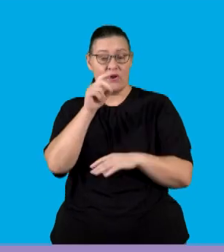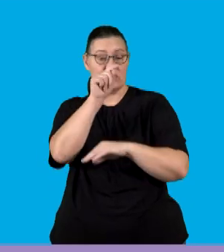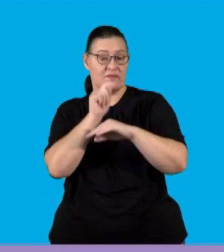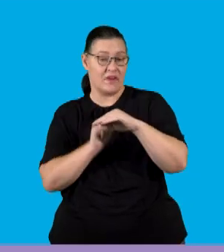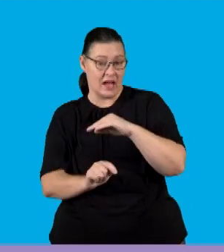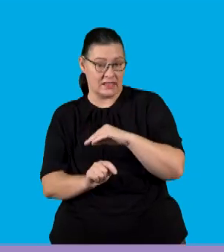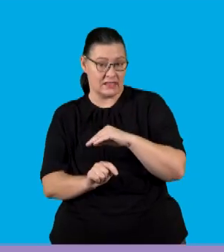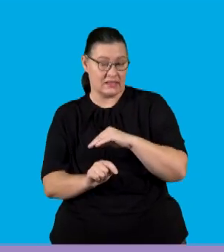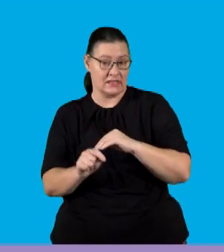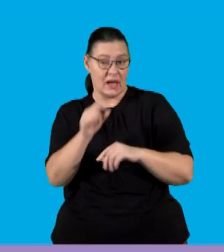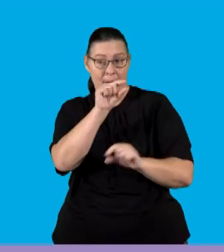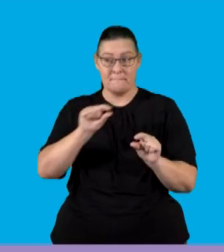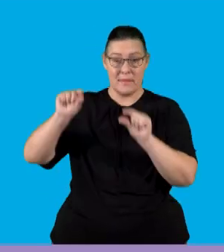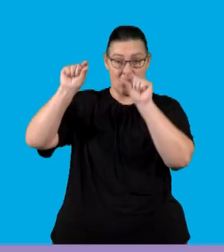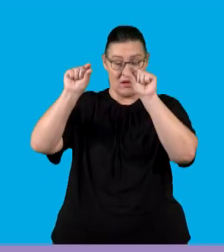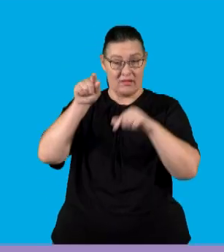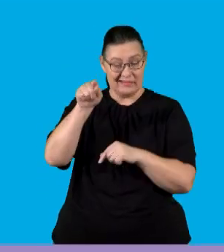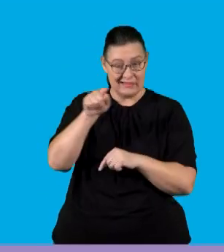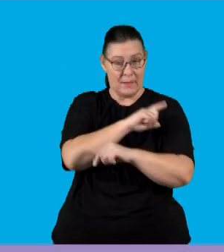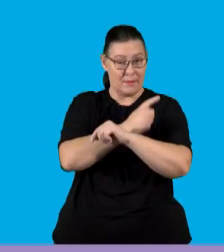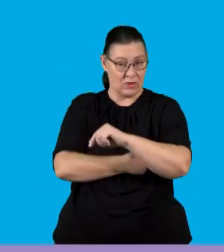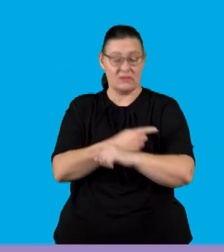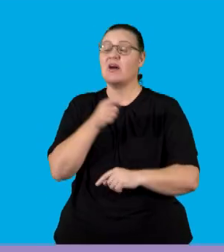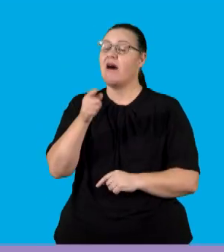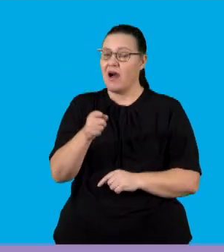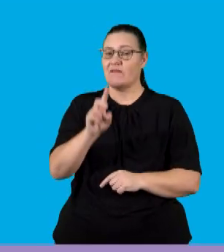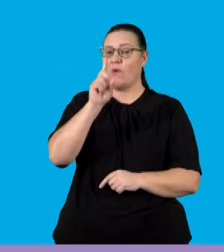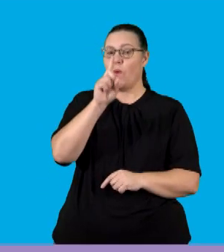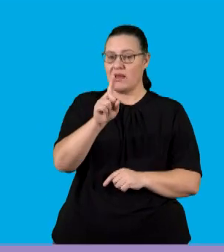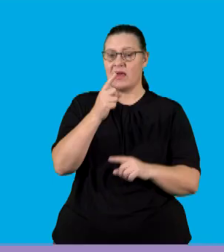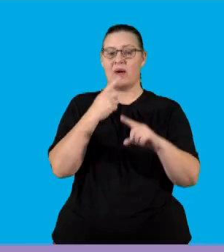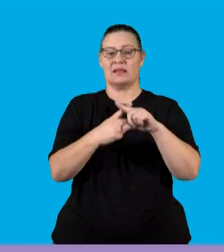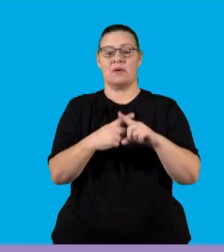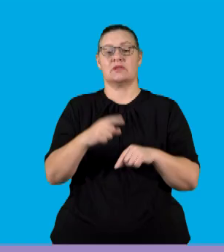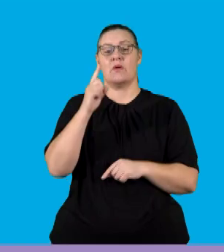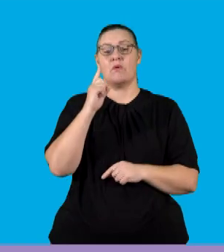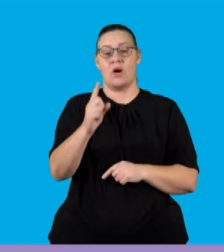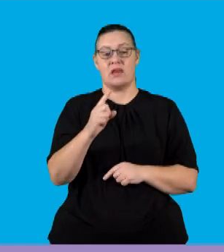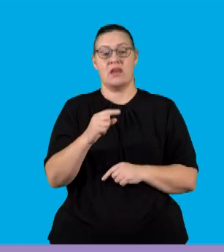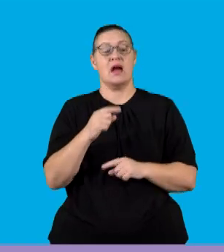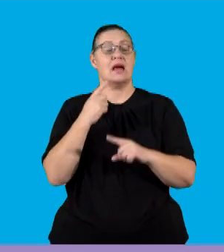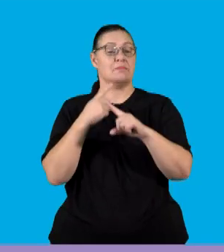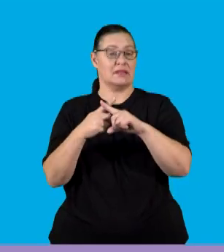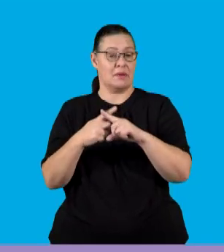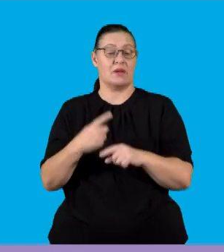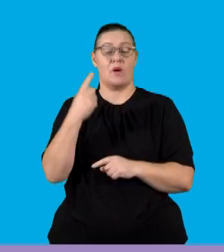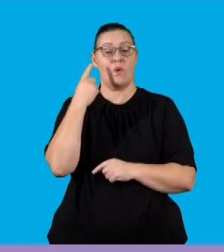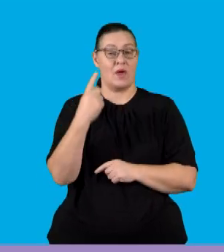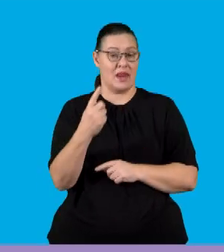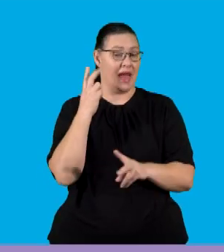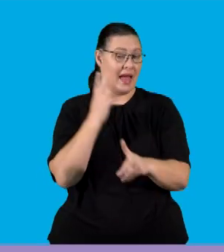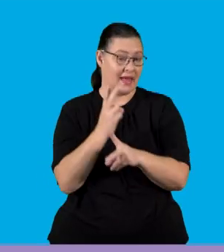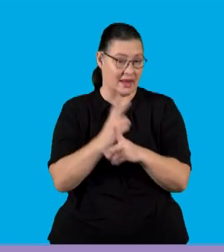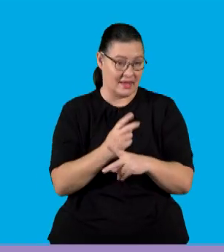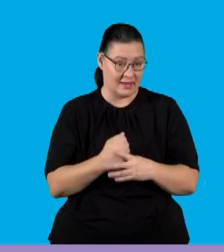these two powers, we can see that that is 1 multiplied by 1 multiplied by 1